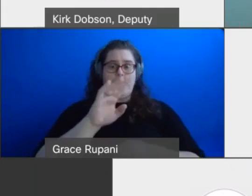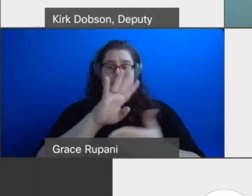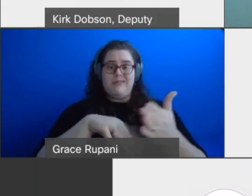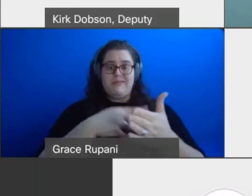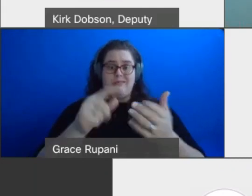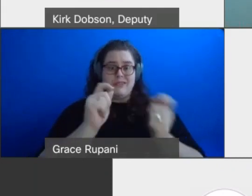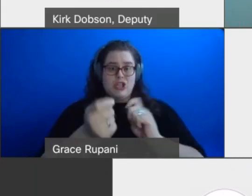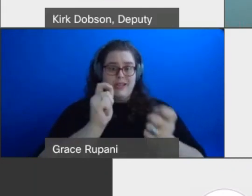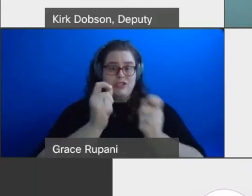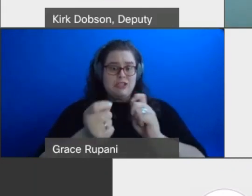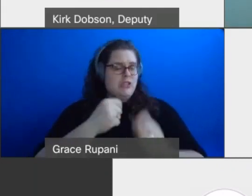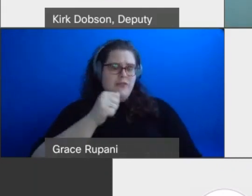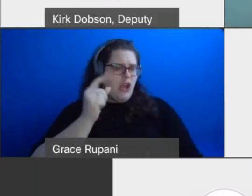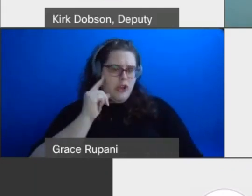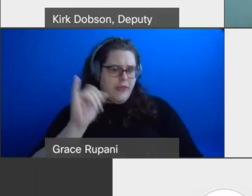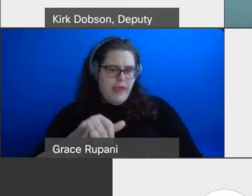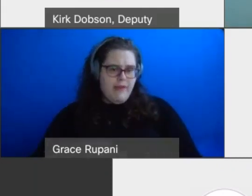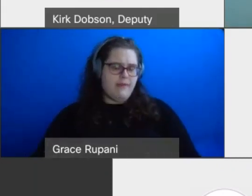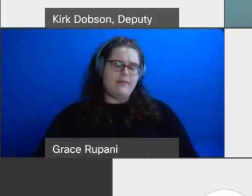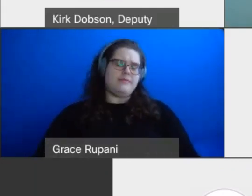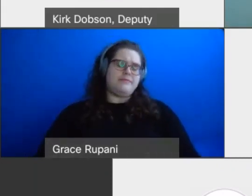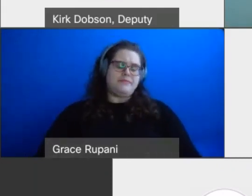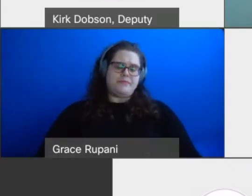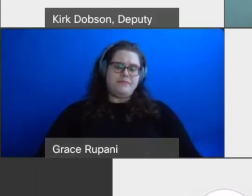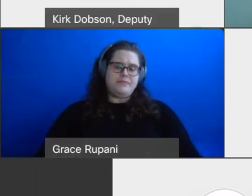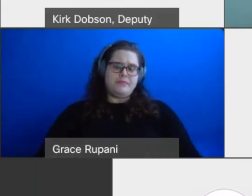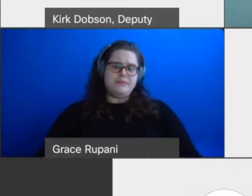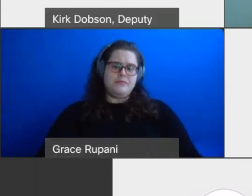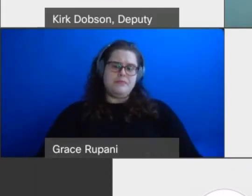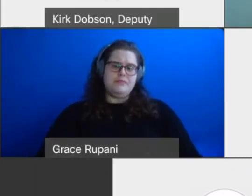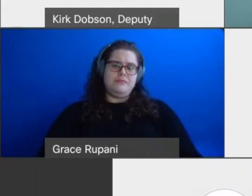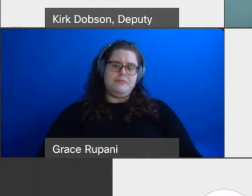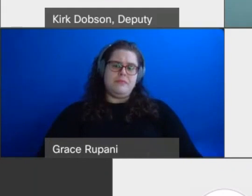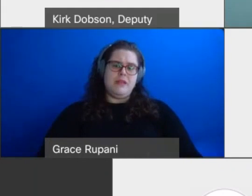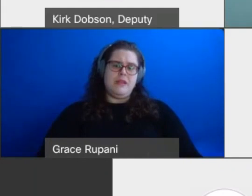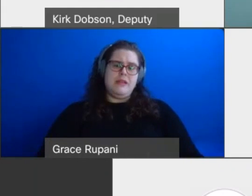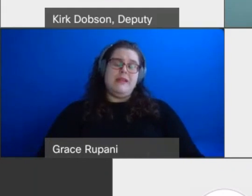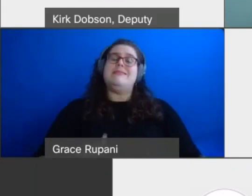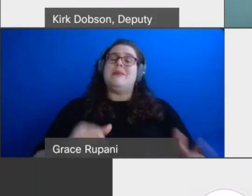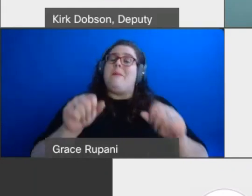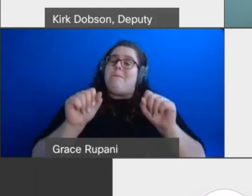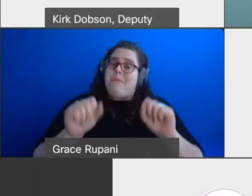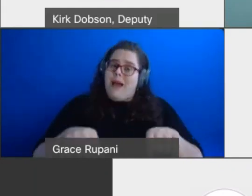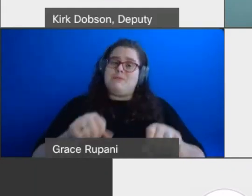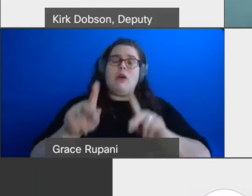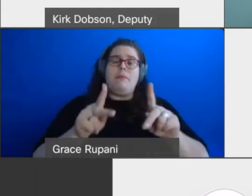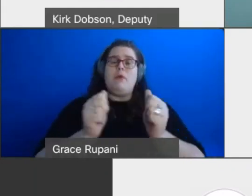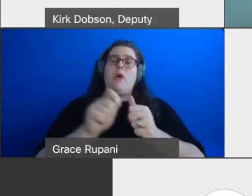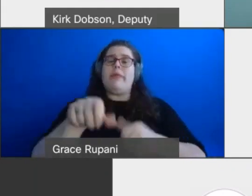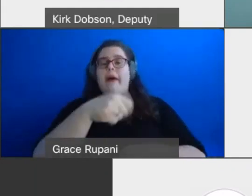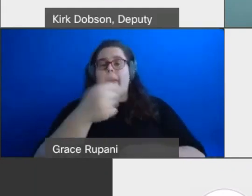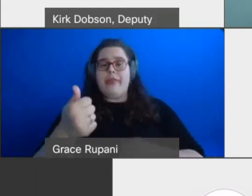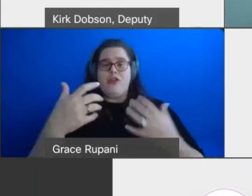It may be that there's the expectation that people with underlying health conditions should be coming up